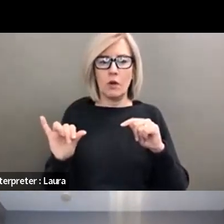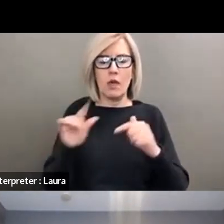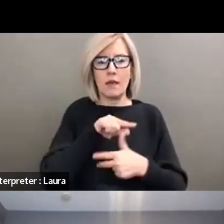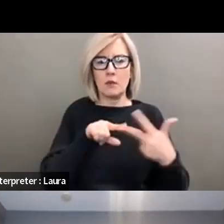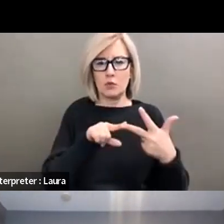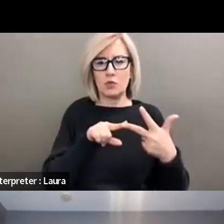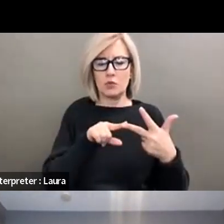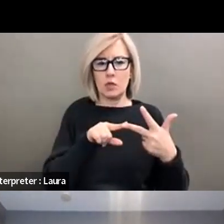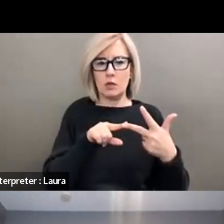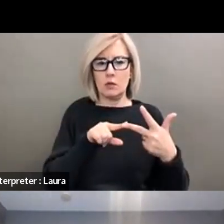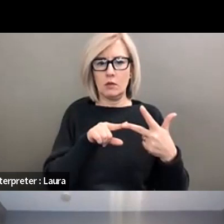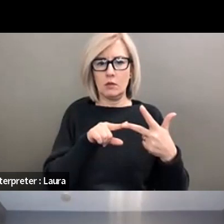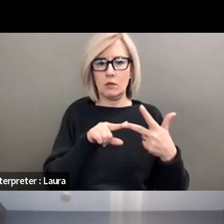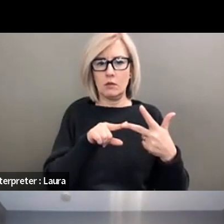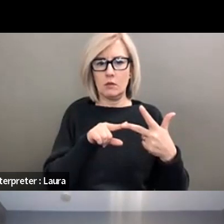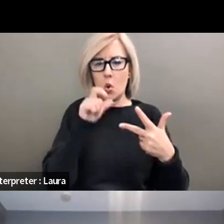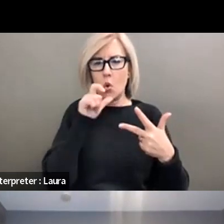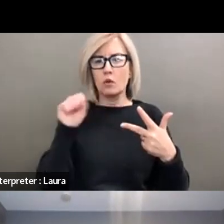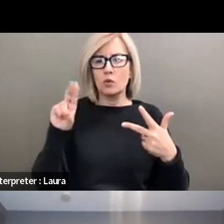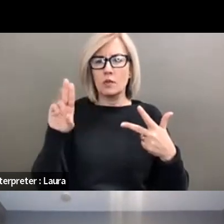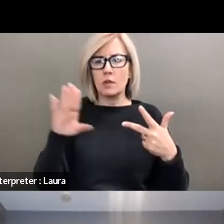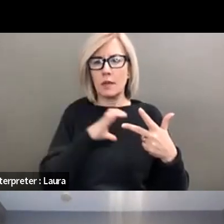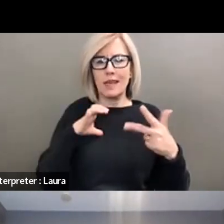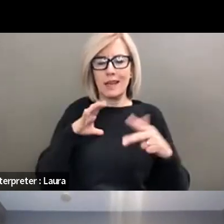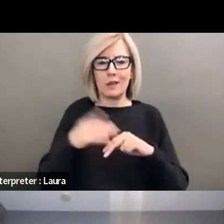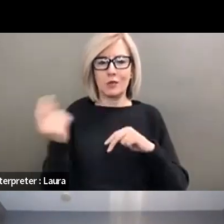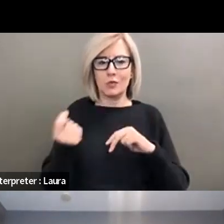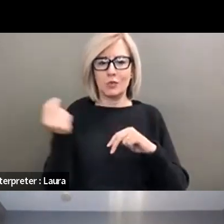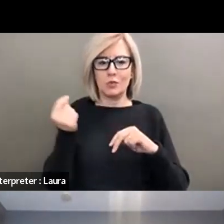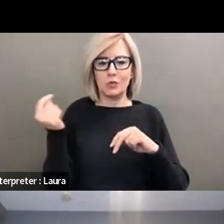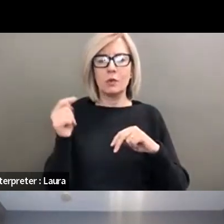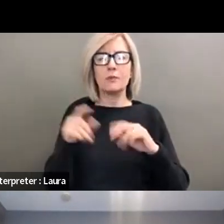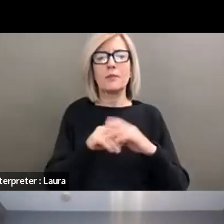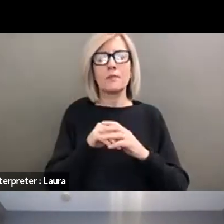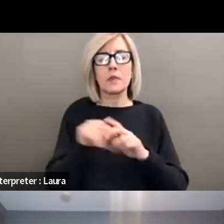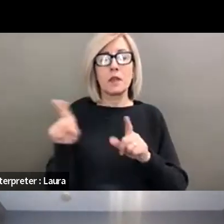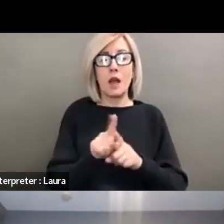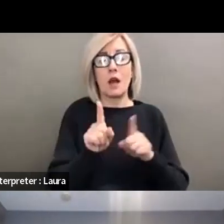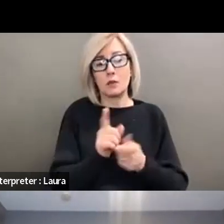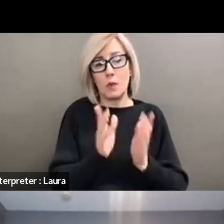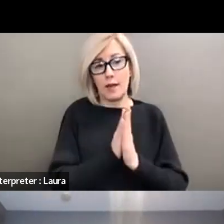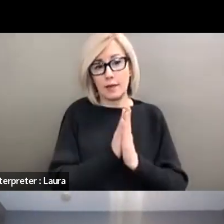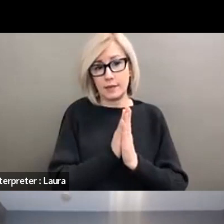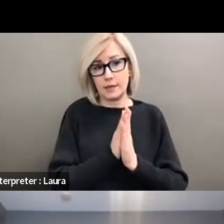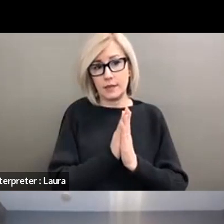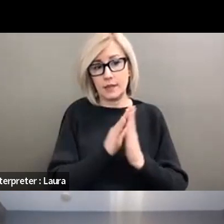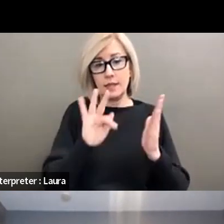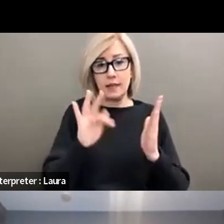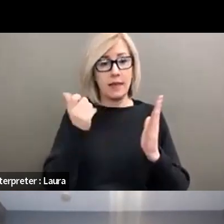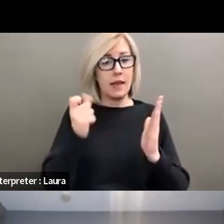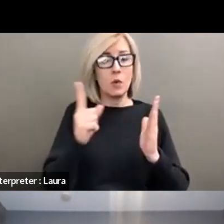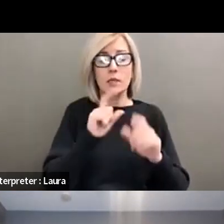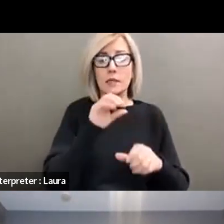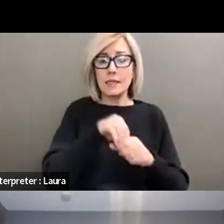three that will be doing the subcommittee on Tuesday. So the other thing I'd ask, if anybody is in Des Moines or